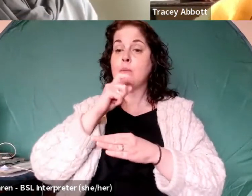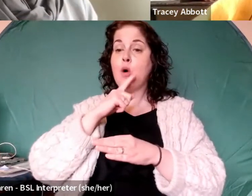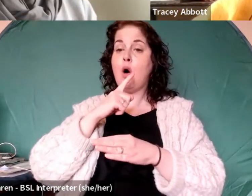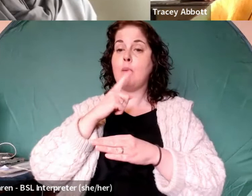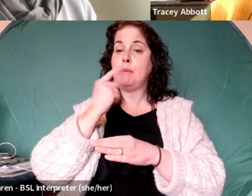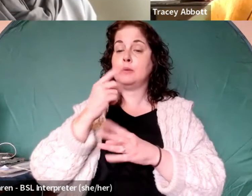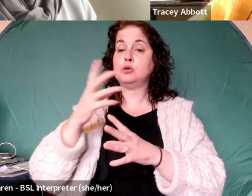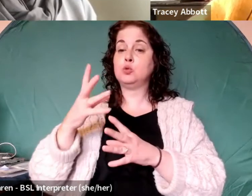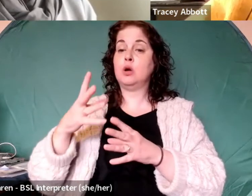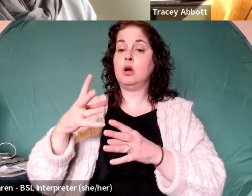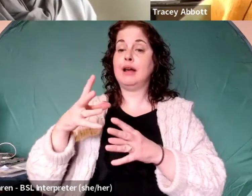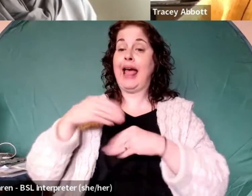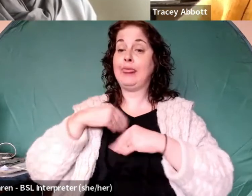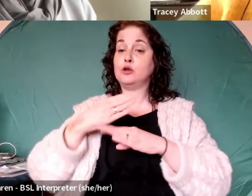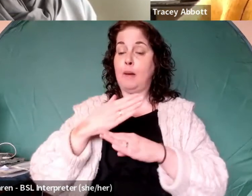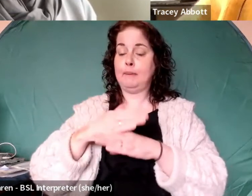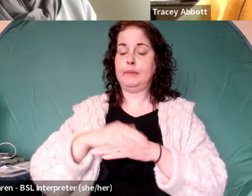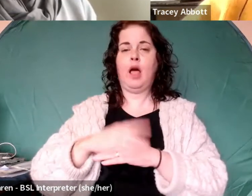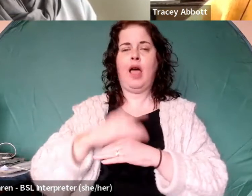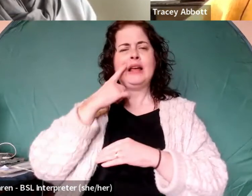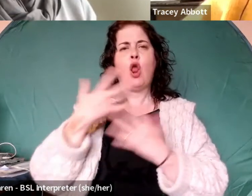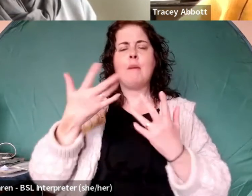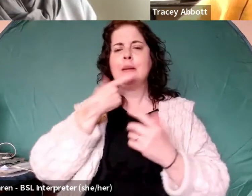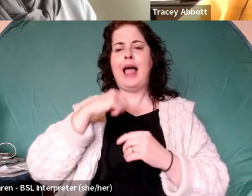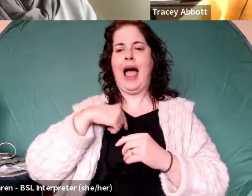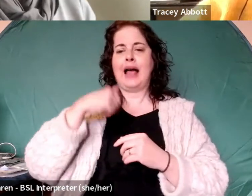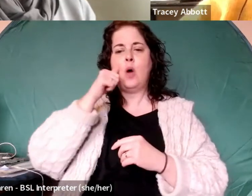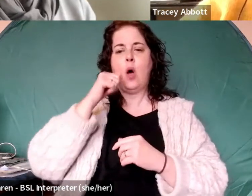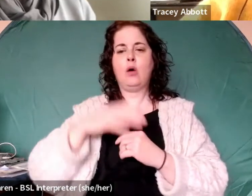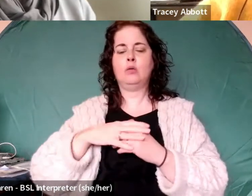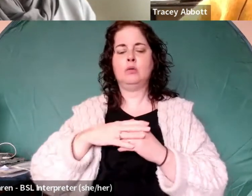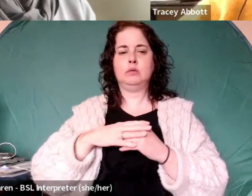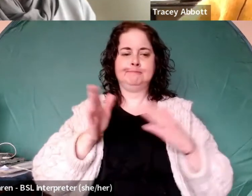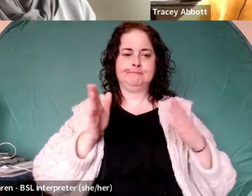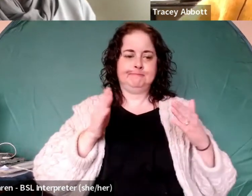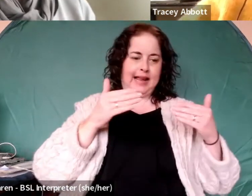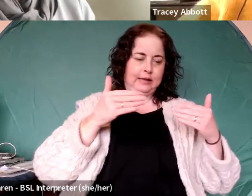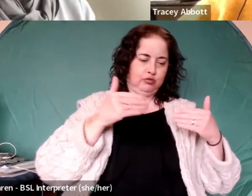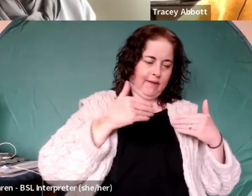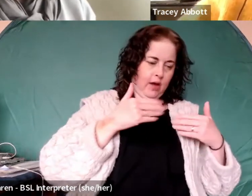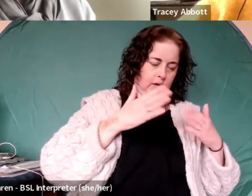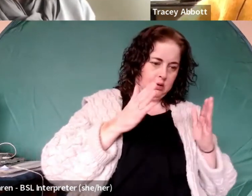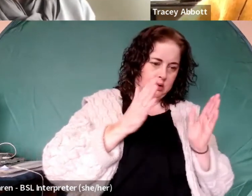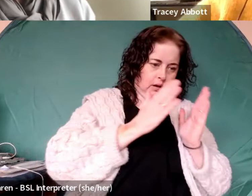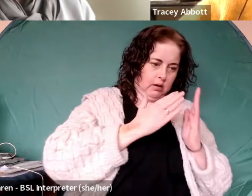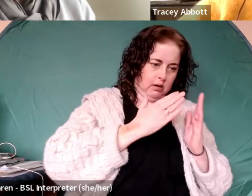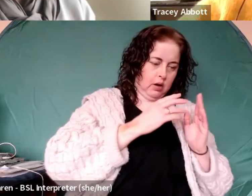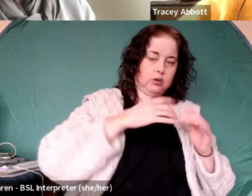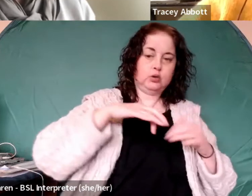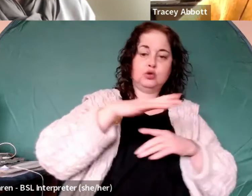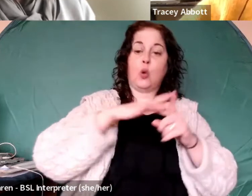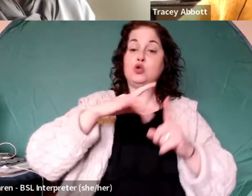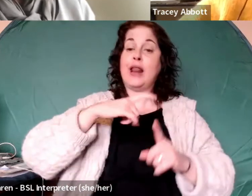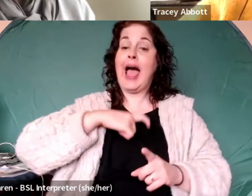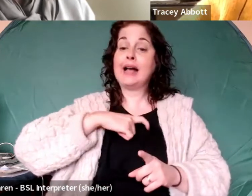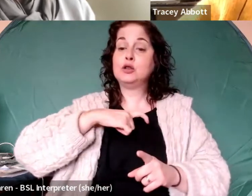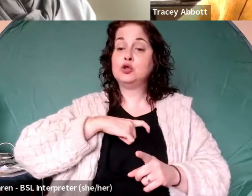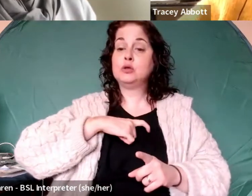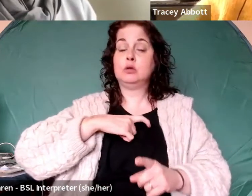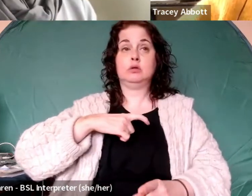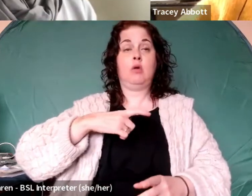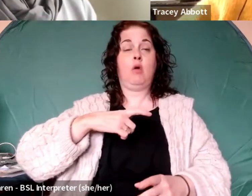Yeah. Whereas I can think of lots of people I know who are introvert or who are socially anxious or who are